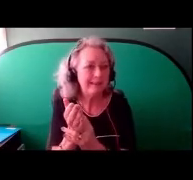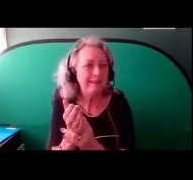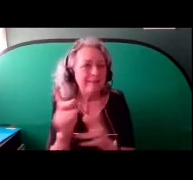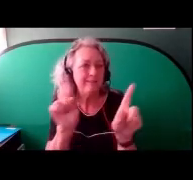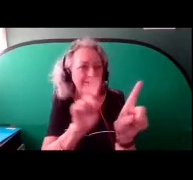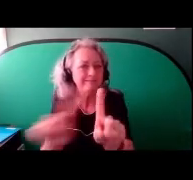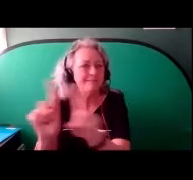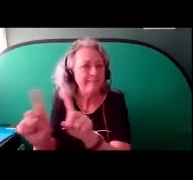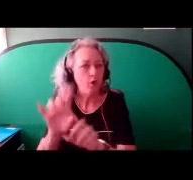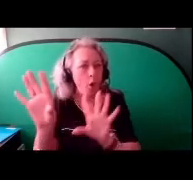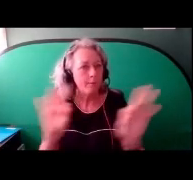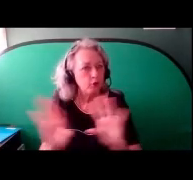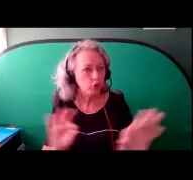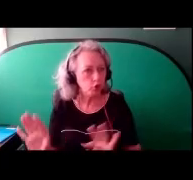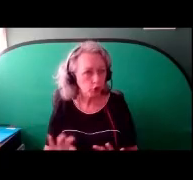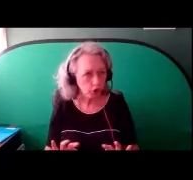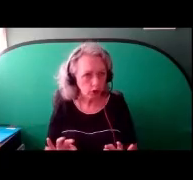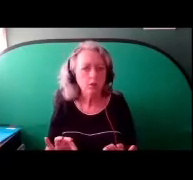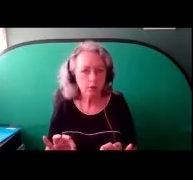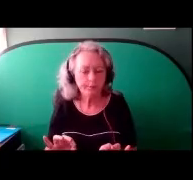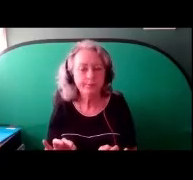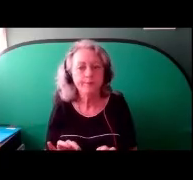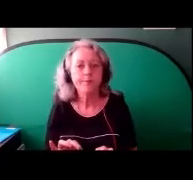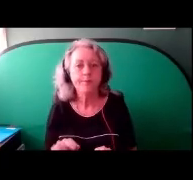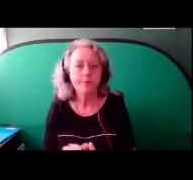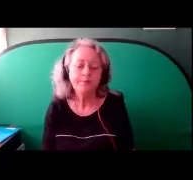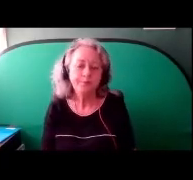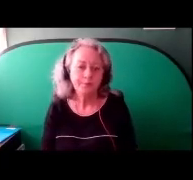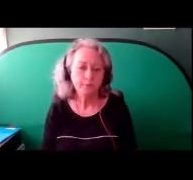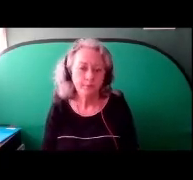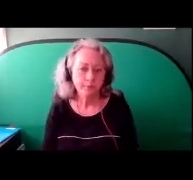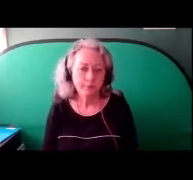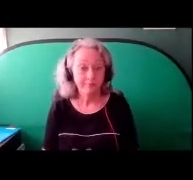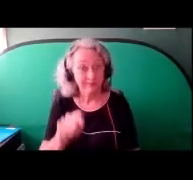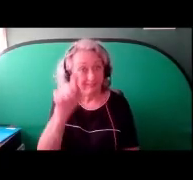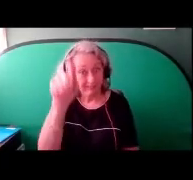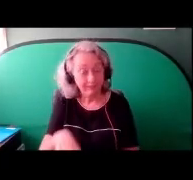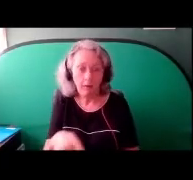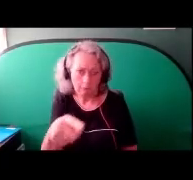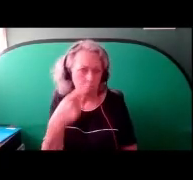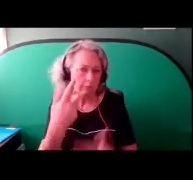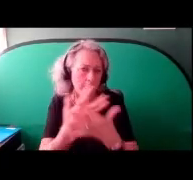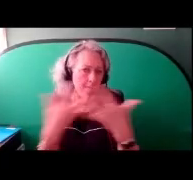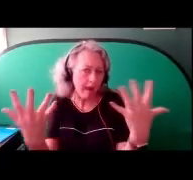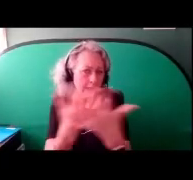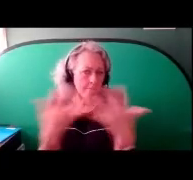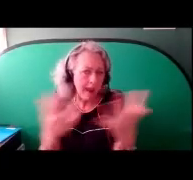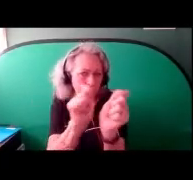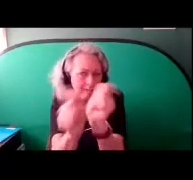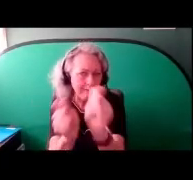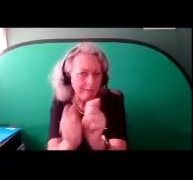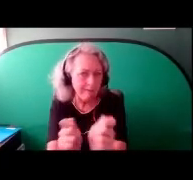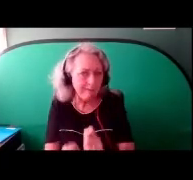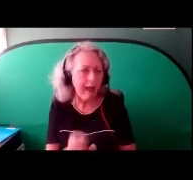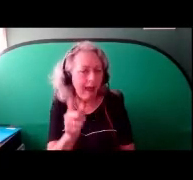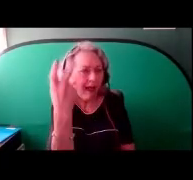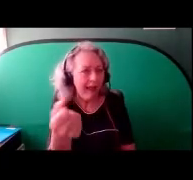accessibility opens up the accessibility menu. Within that, there are many, many, many adjustments that you can